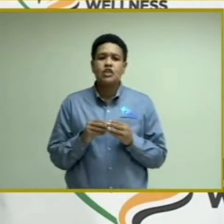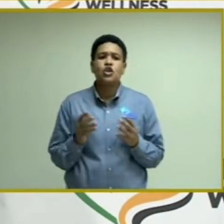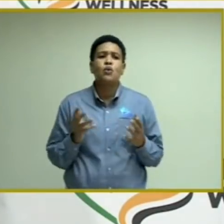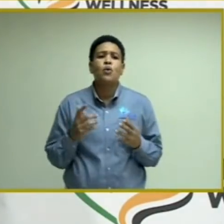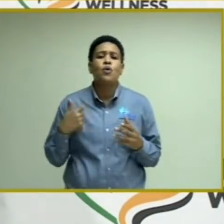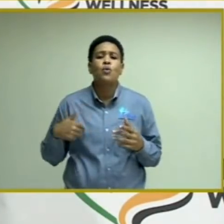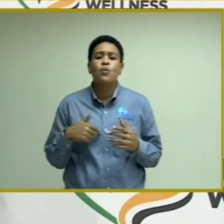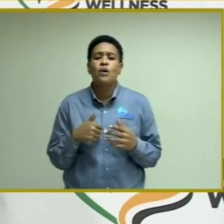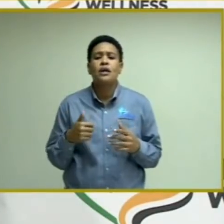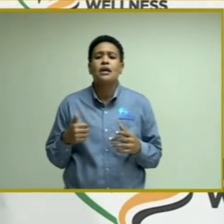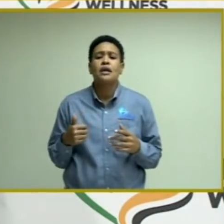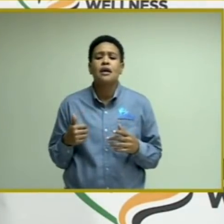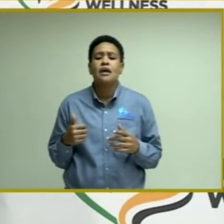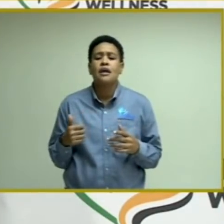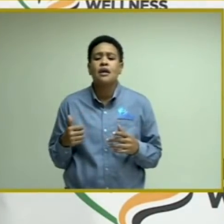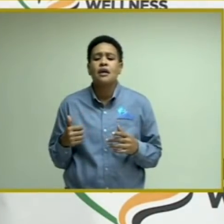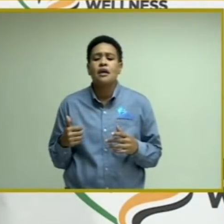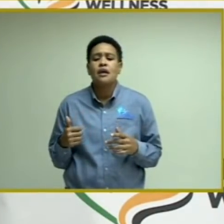we have